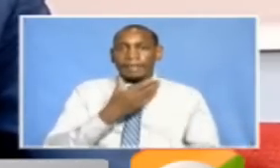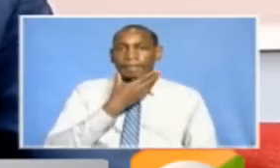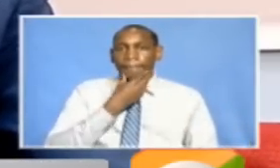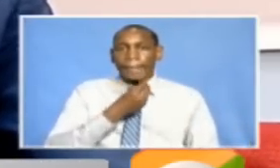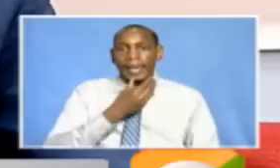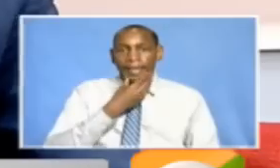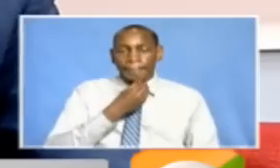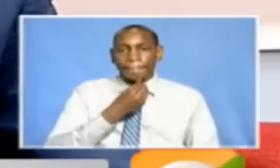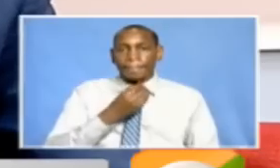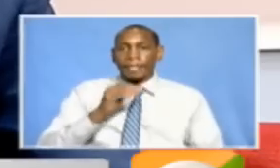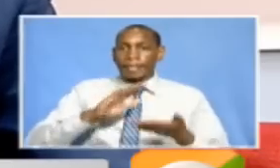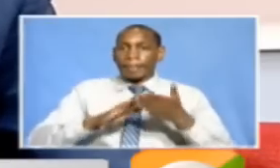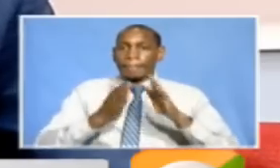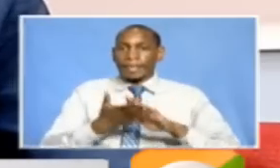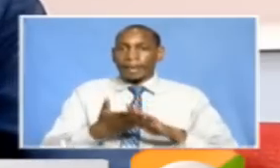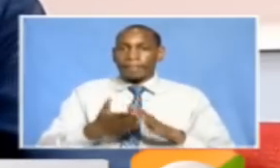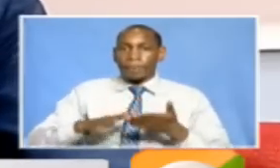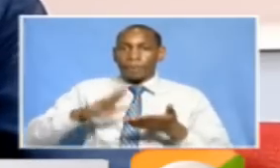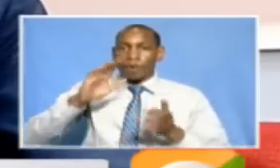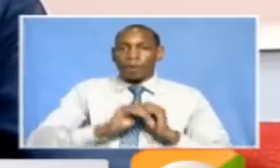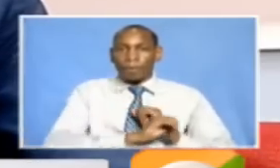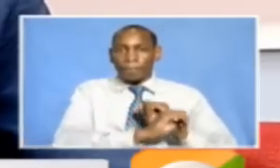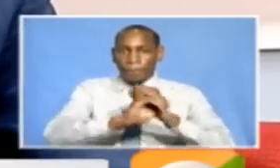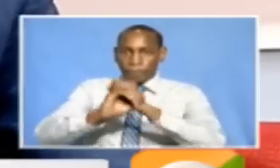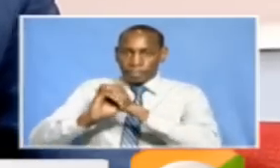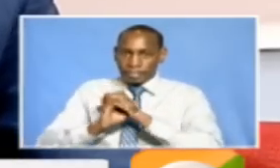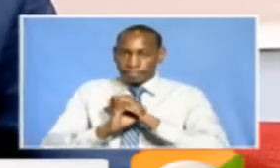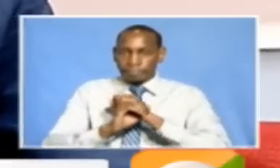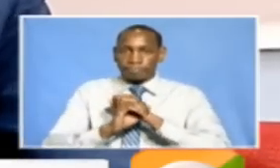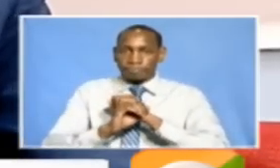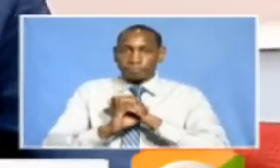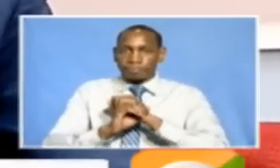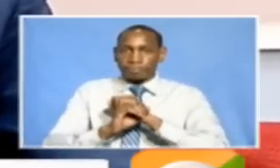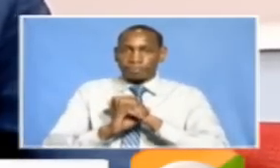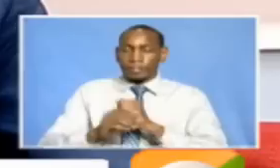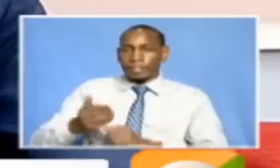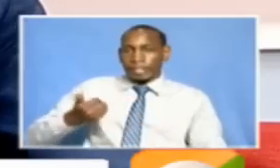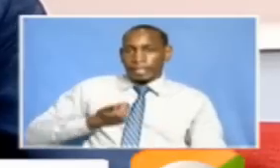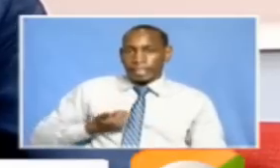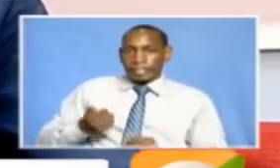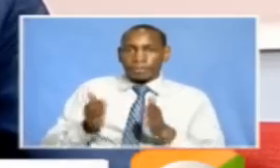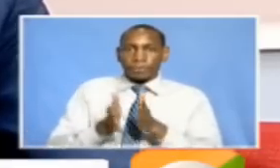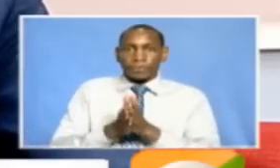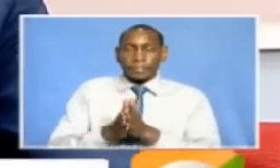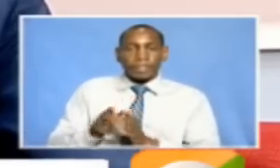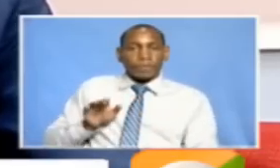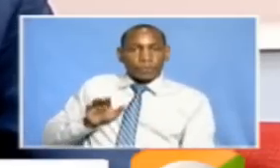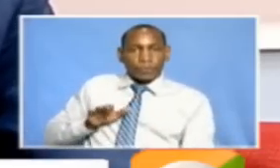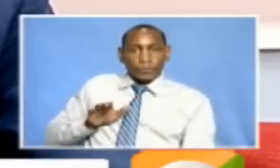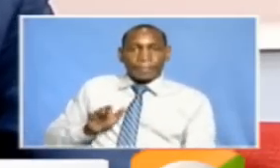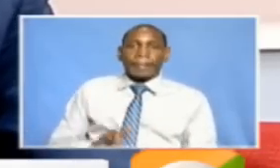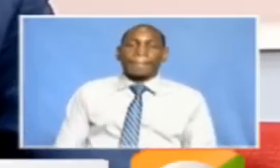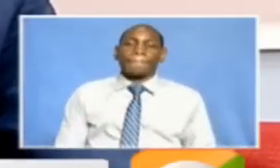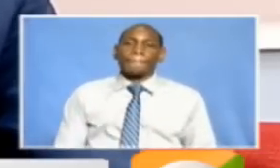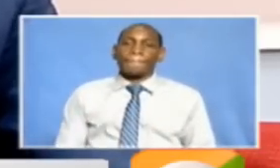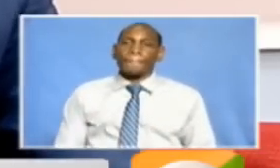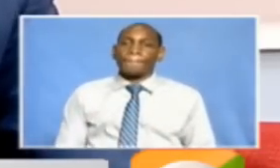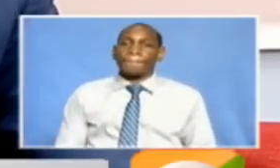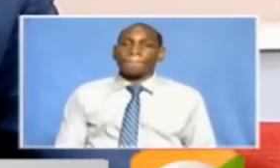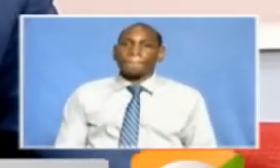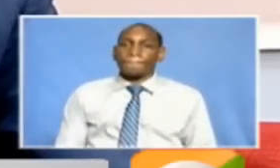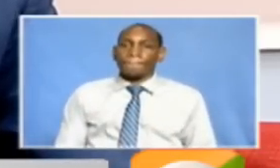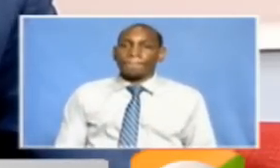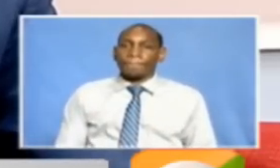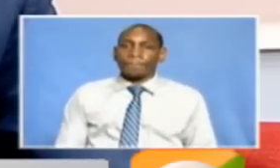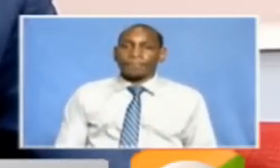like, they become more protective of the girls and the women. And